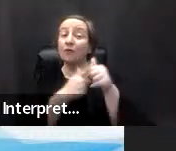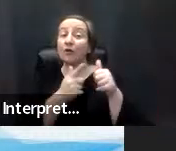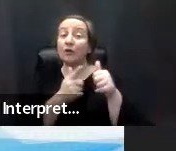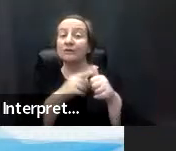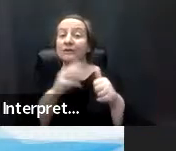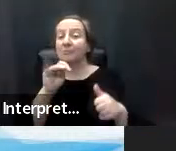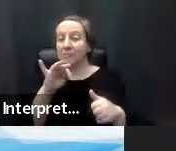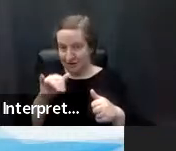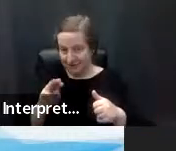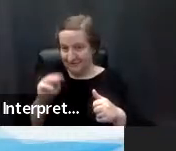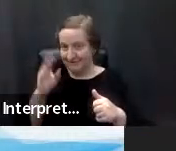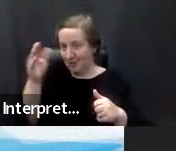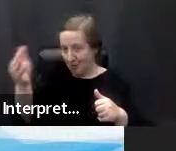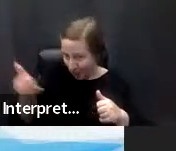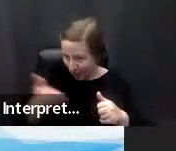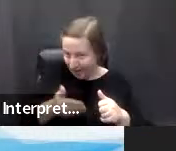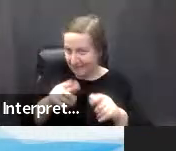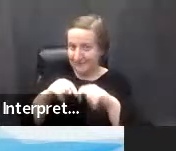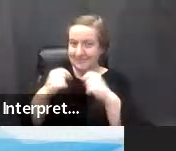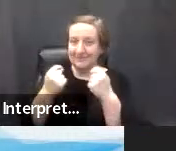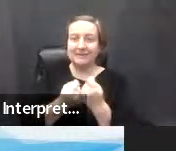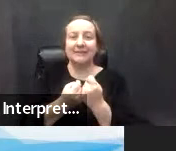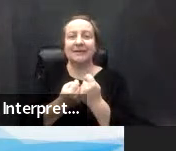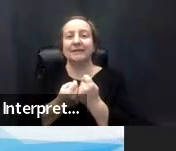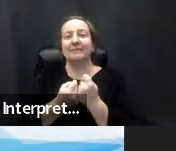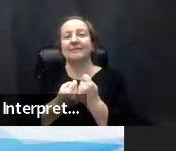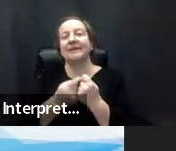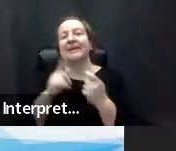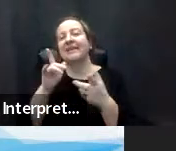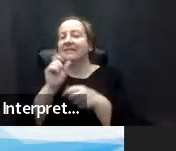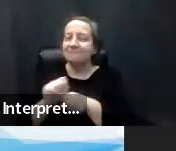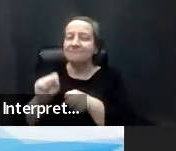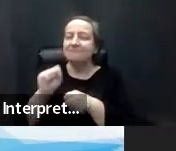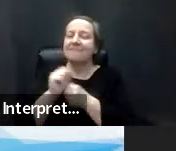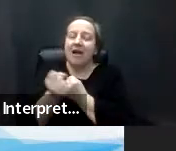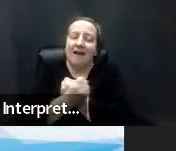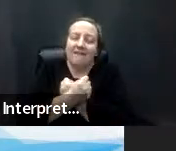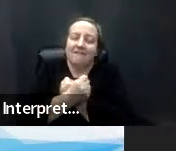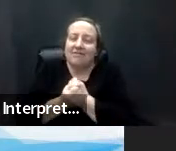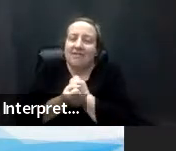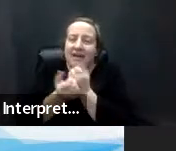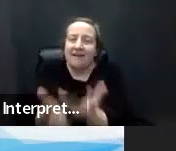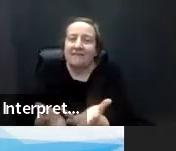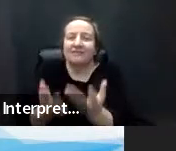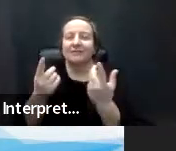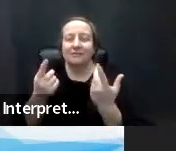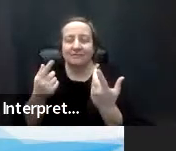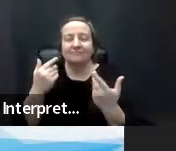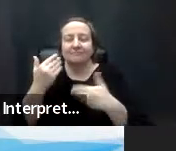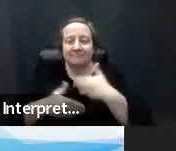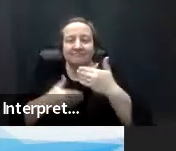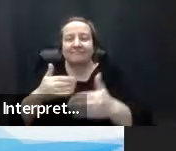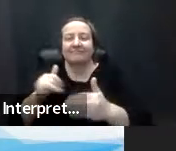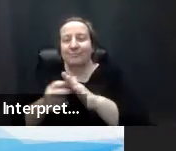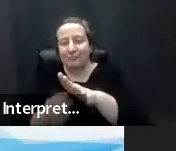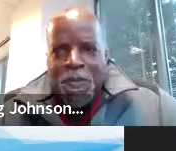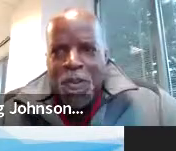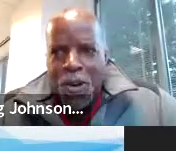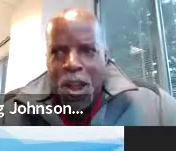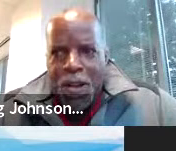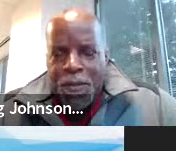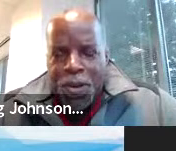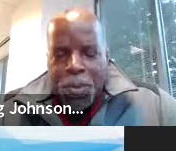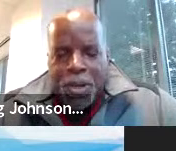Miriam, welcome to the team, the labor of love to get this thing moved forward. So thank